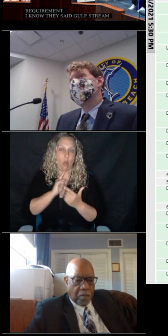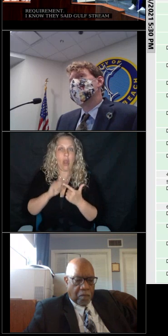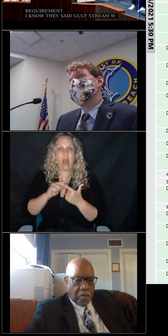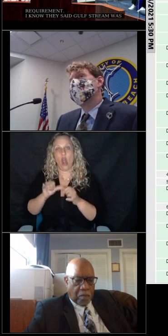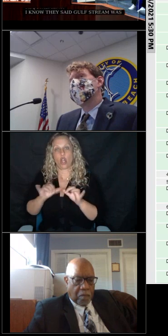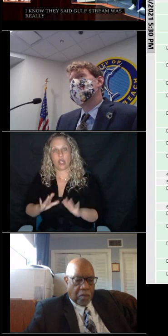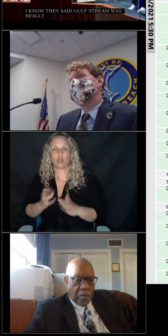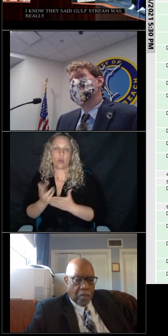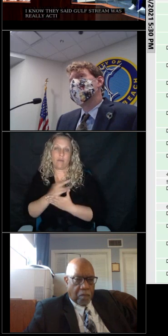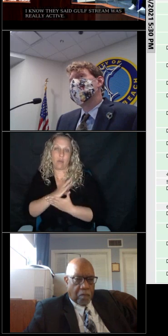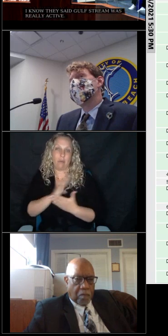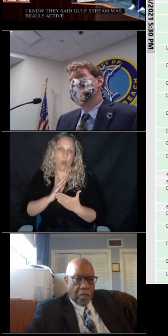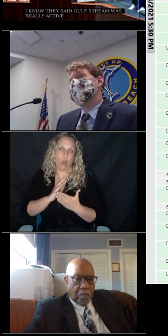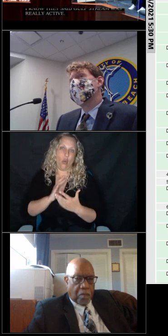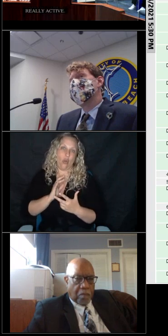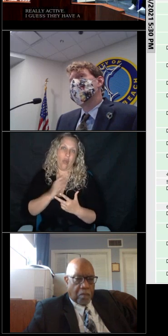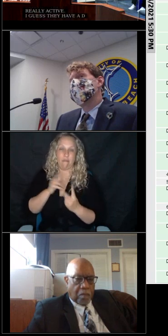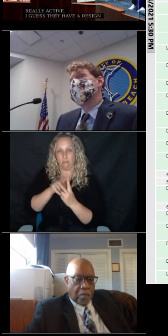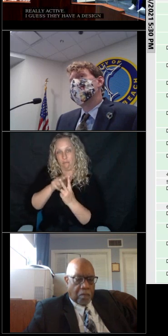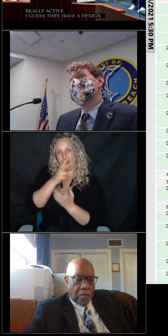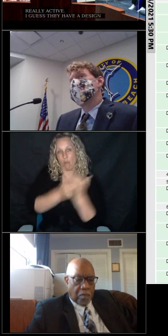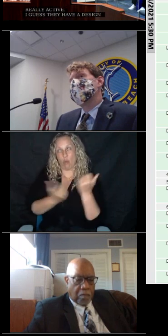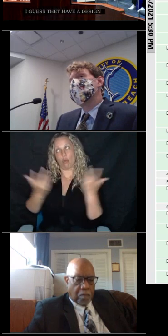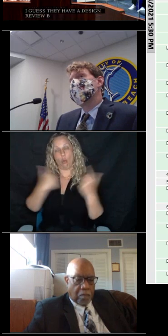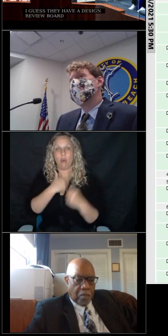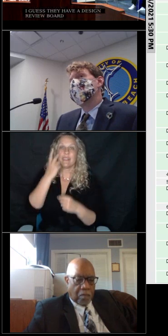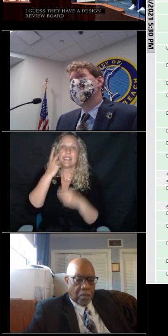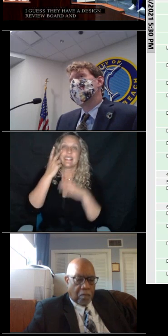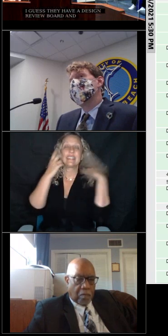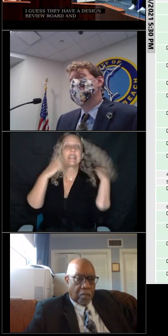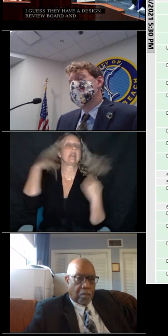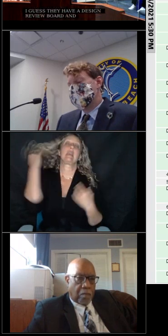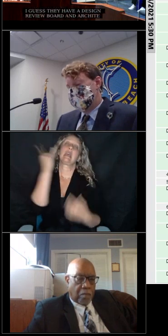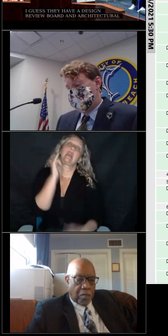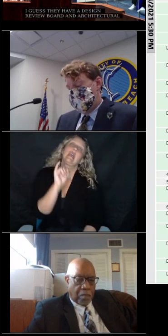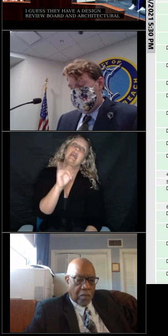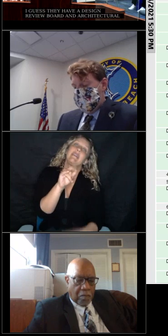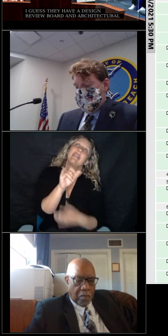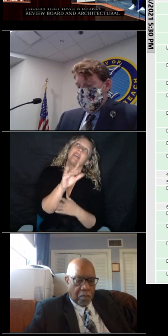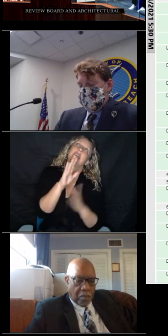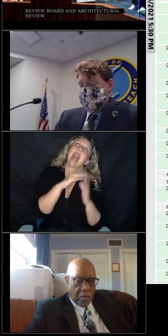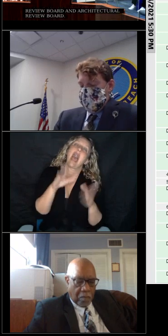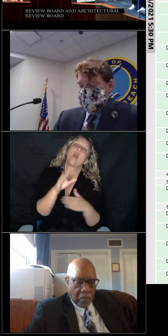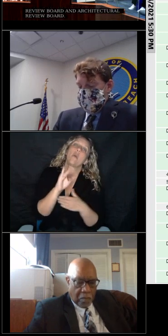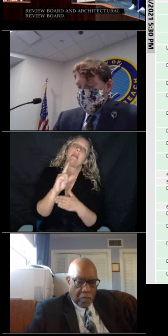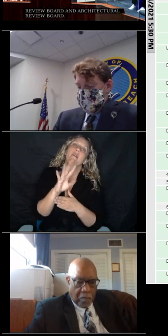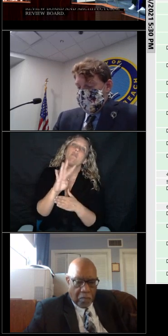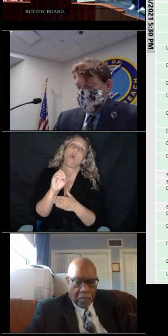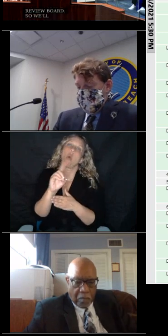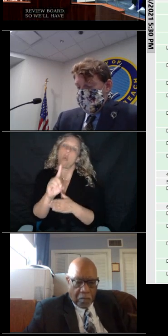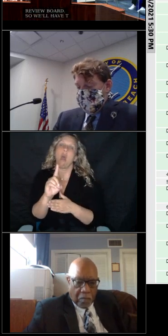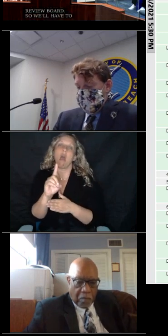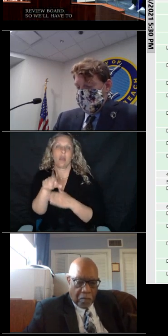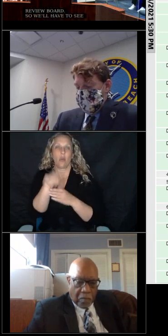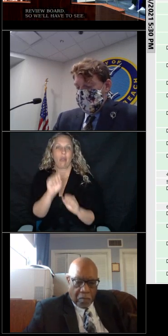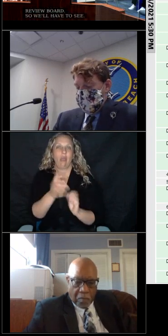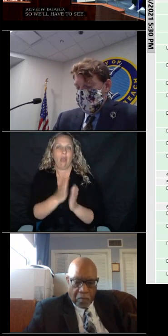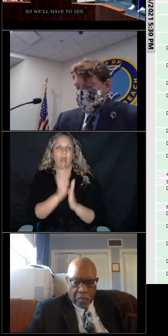board. So we'll have to see. That is House Bill 401. So you can ask